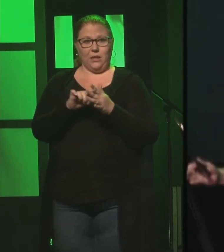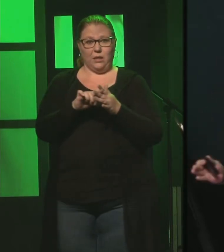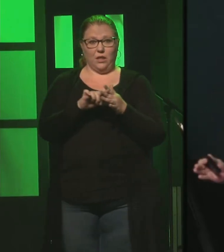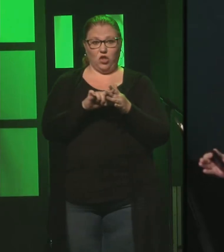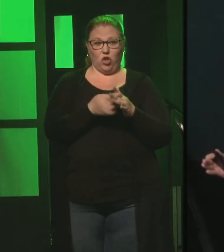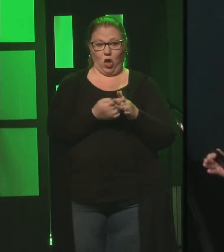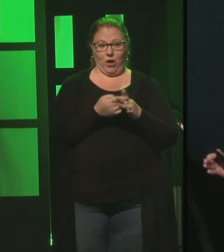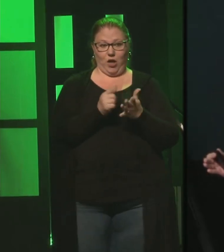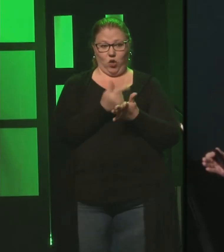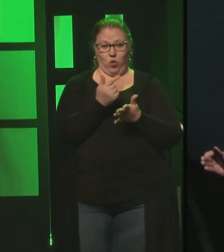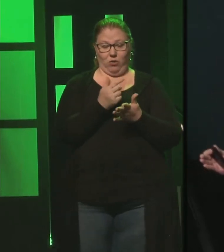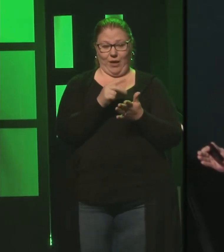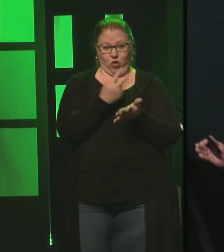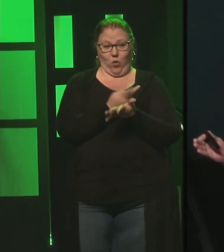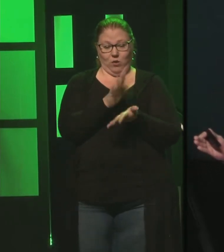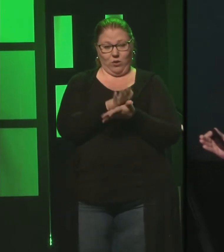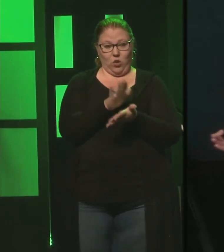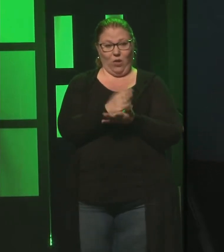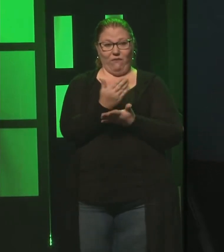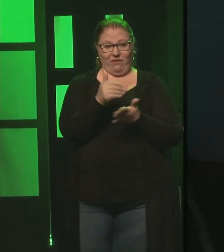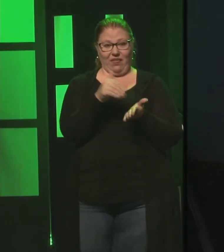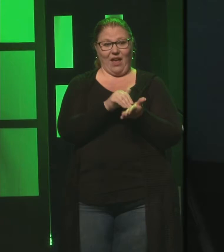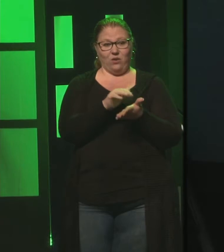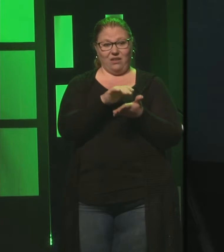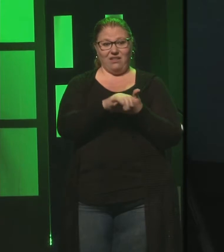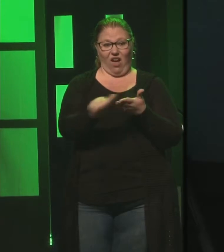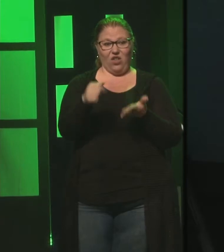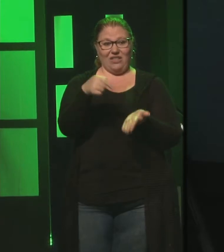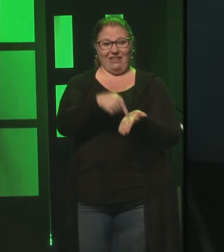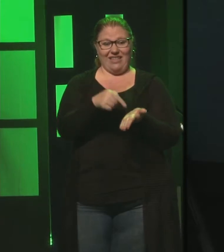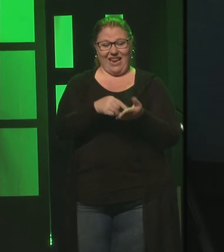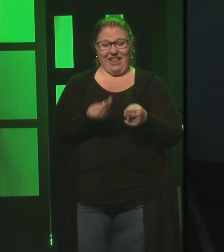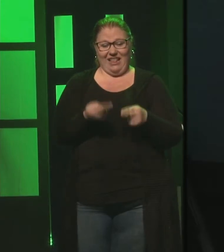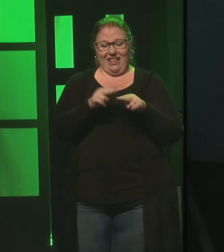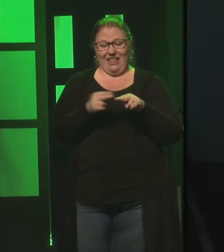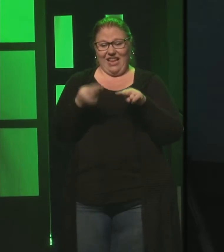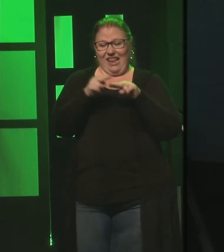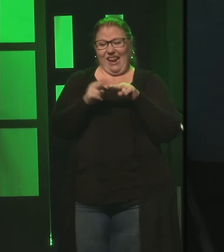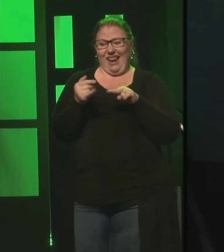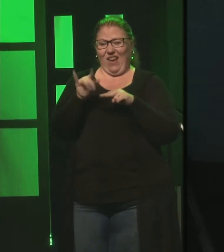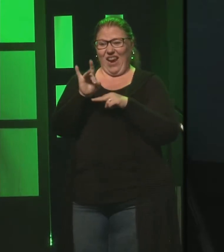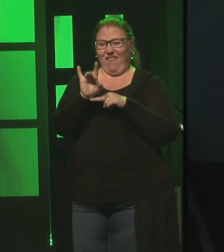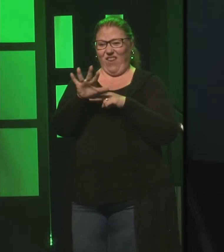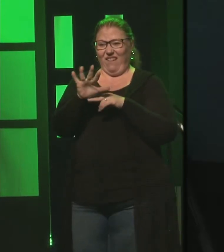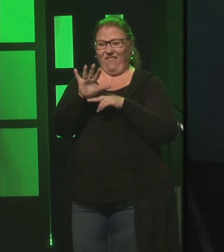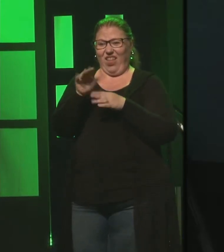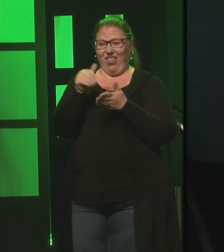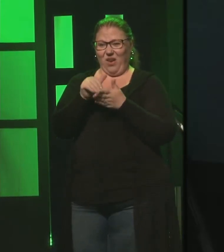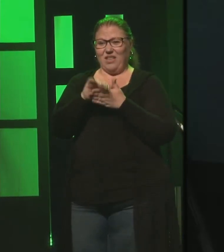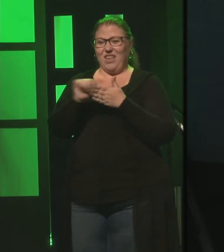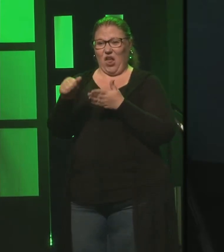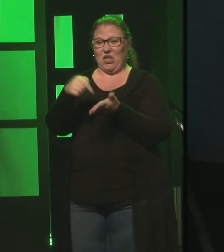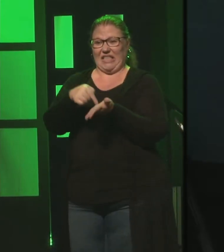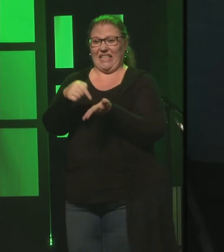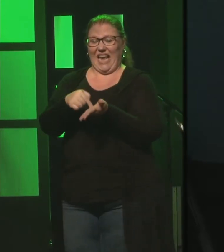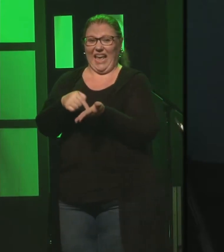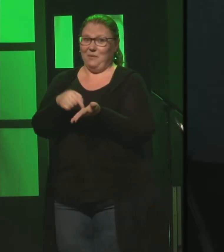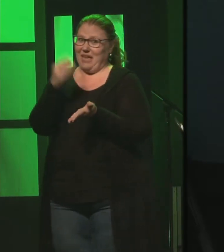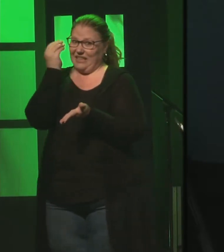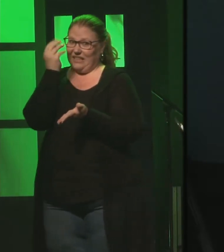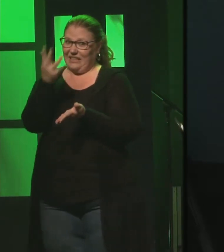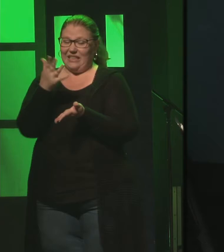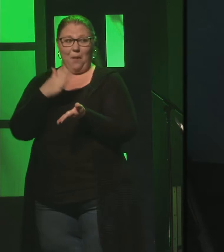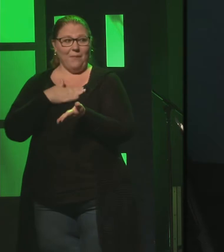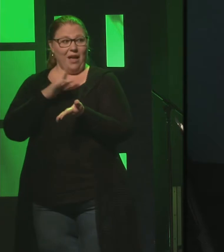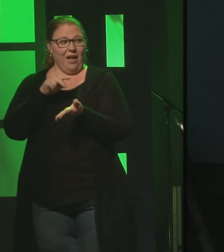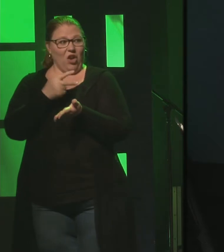about $15,000 in debt. That rose while in grad school to now like $85,000 in debt, which, by the way, my